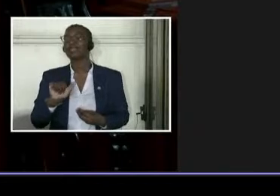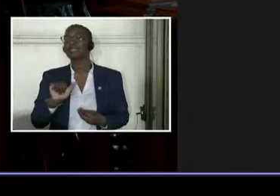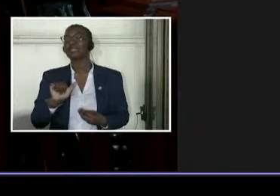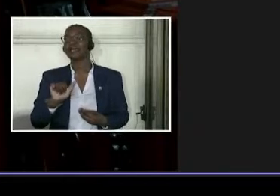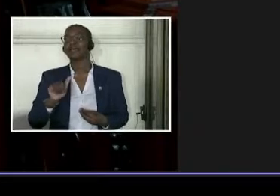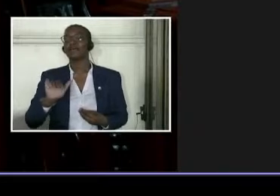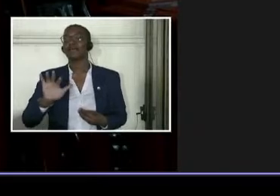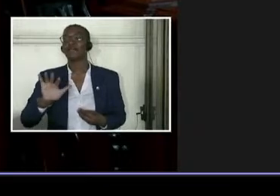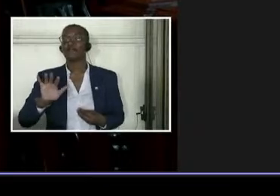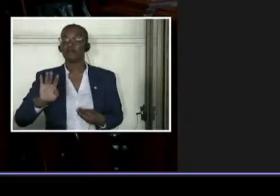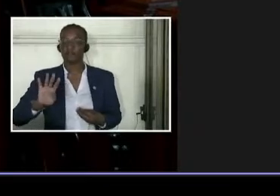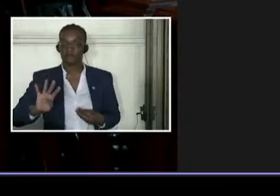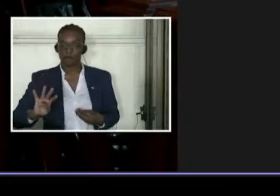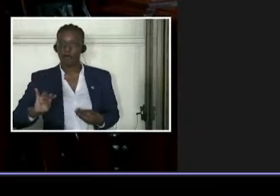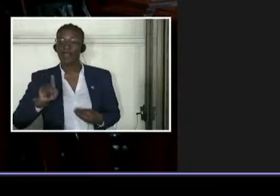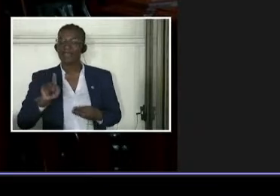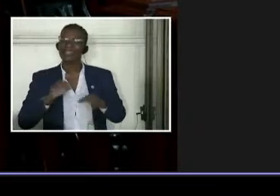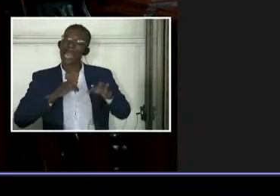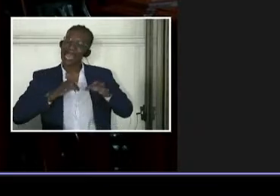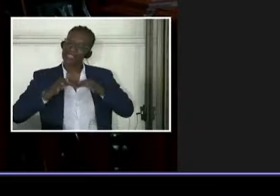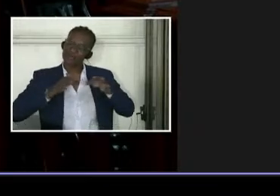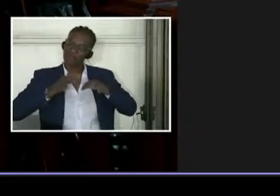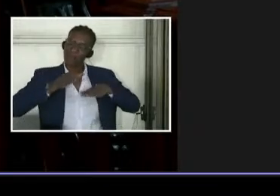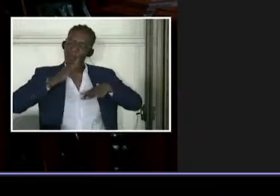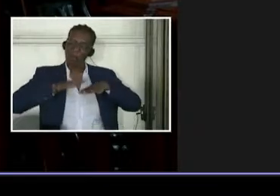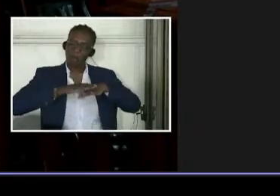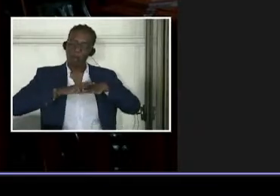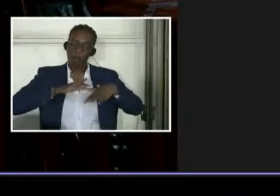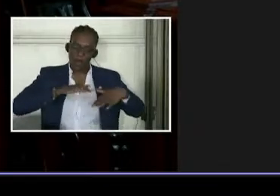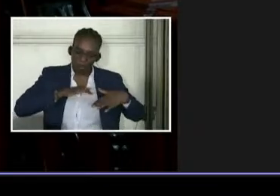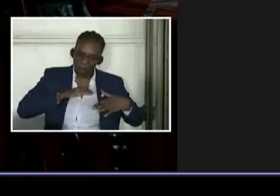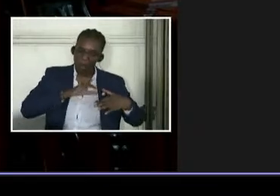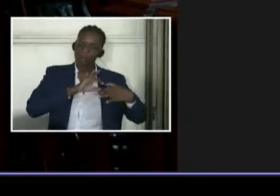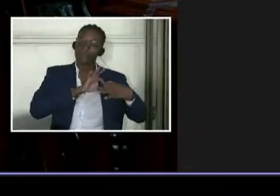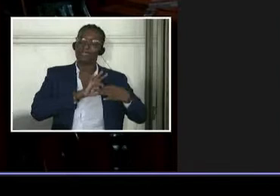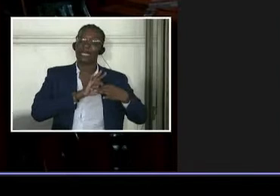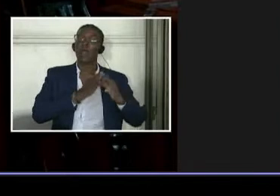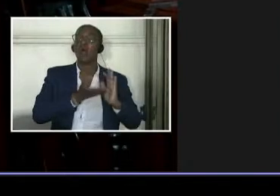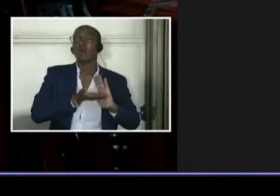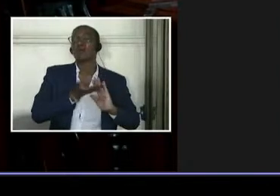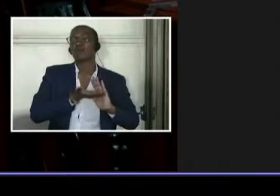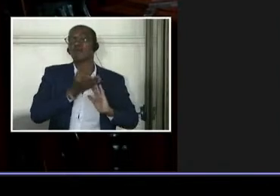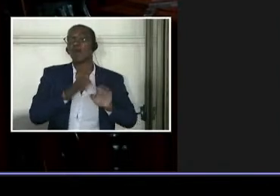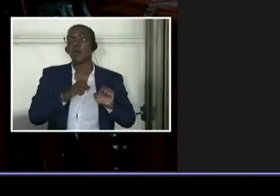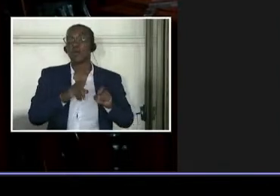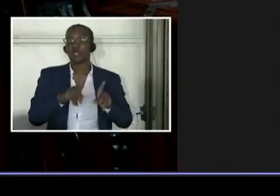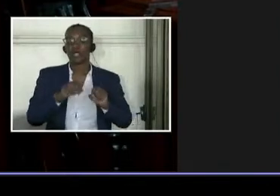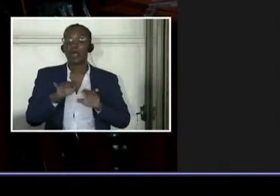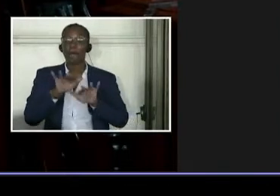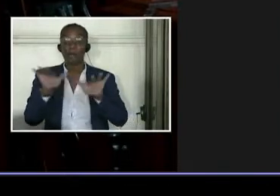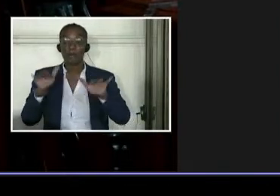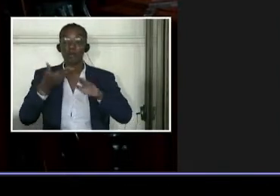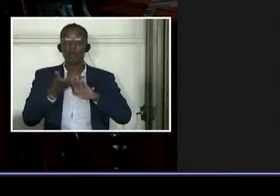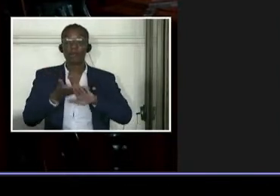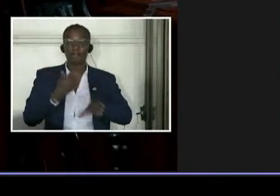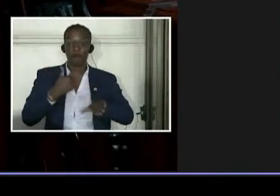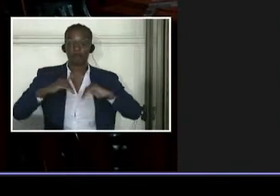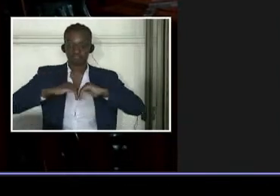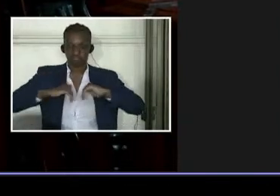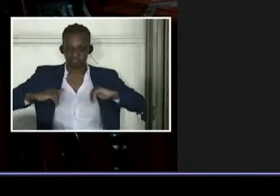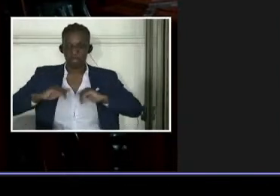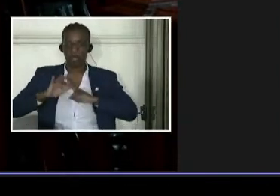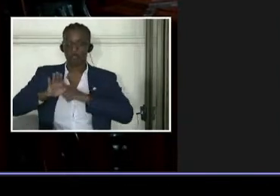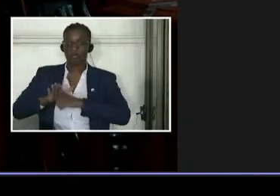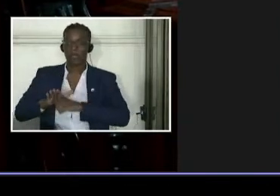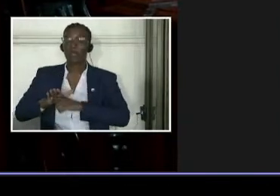480,654,000. This is yet another illustration by the province of the commitment to continue increasing opportunities for all the previous cities' advantage and building